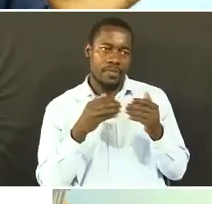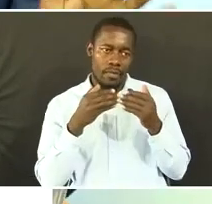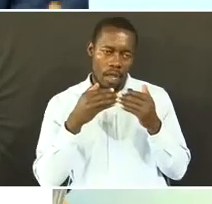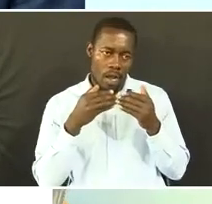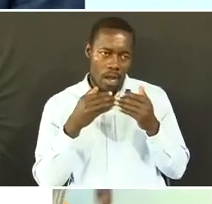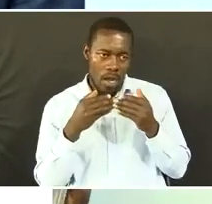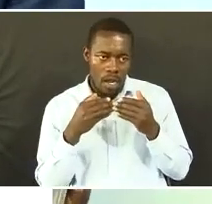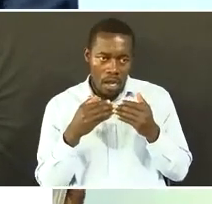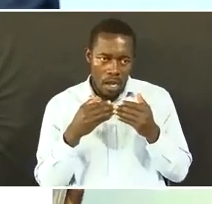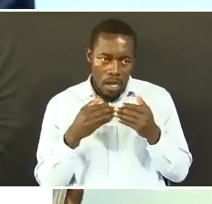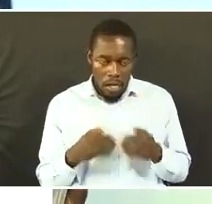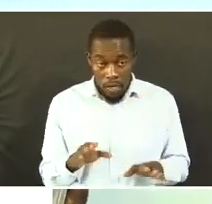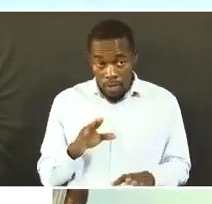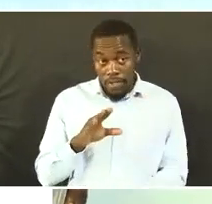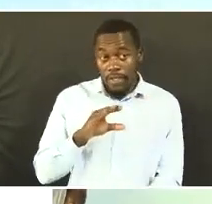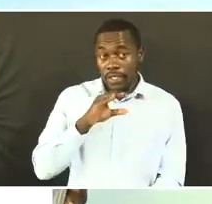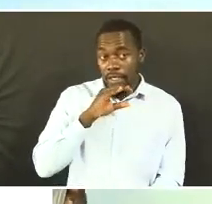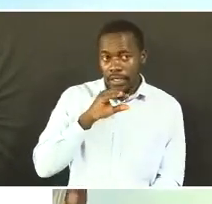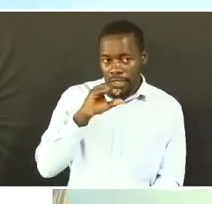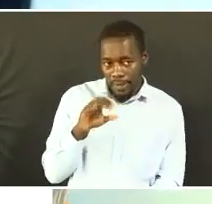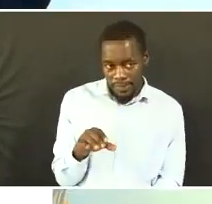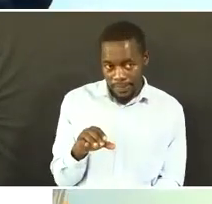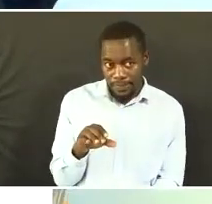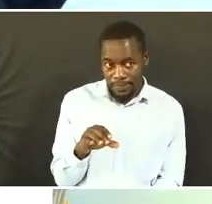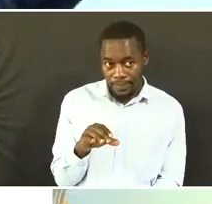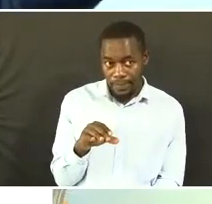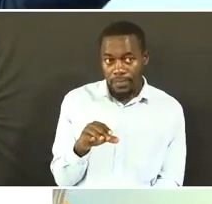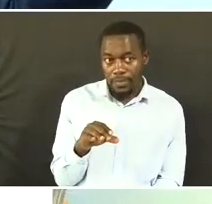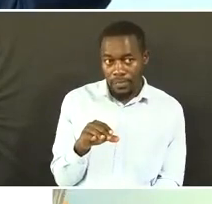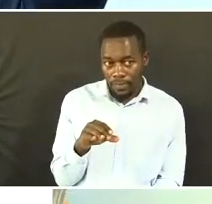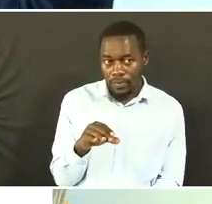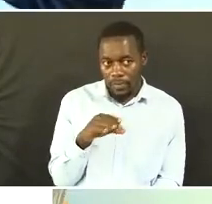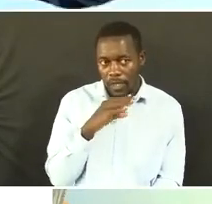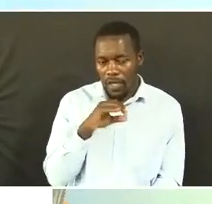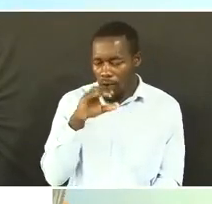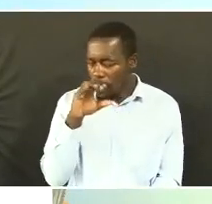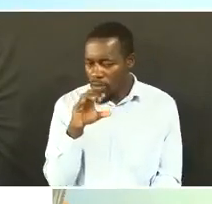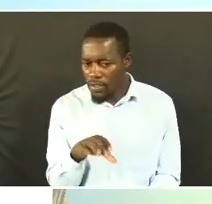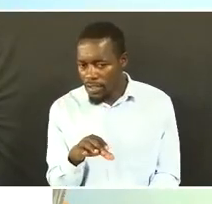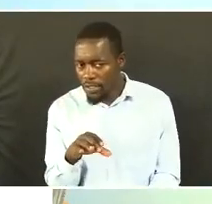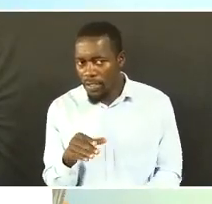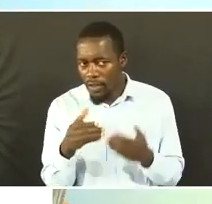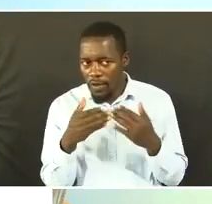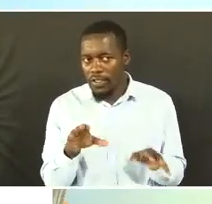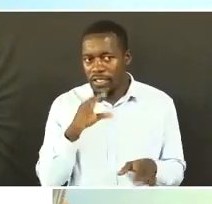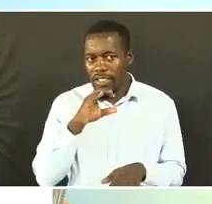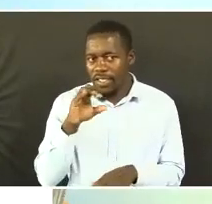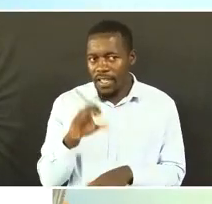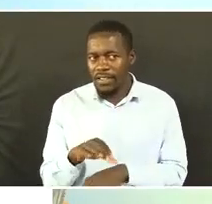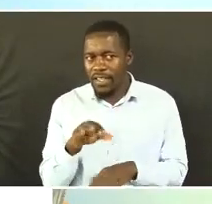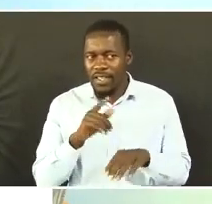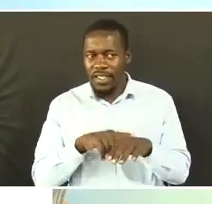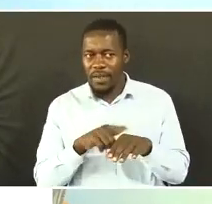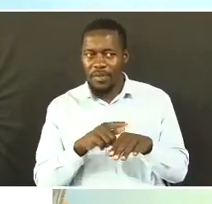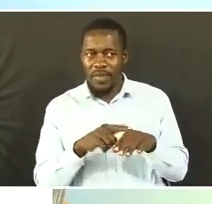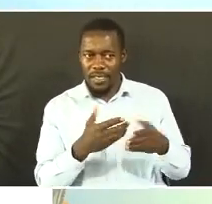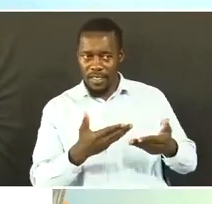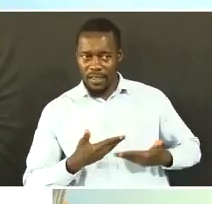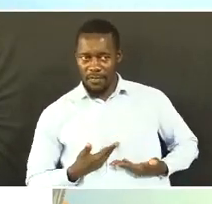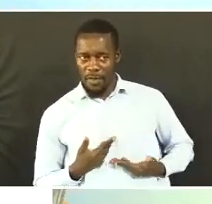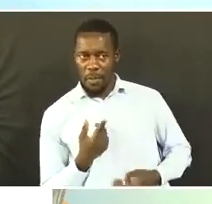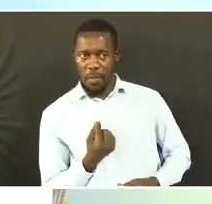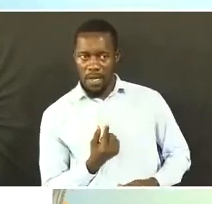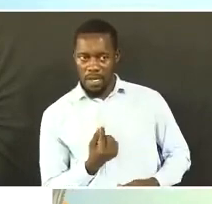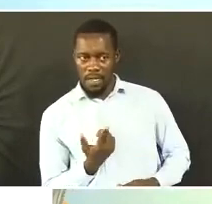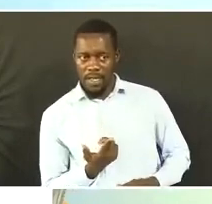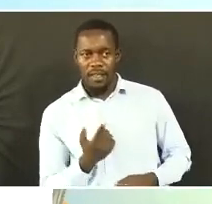the restraint in his father's house. He probably reasoned that far country, that unnamed country, which